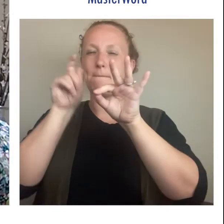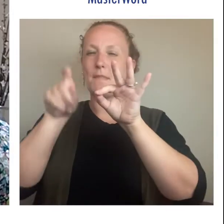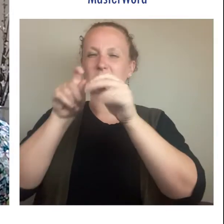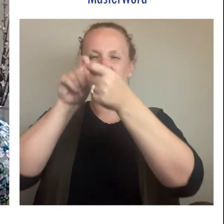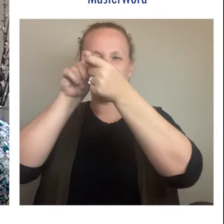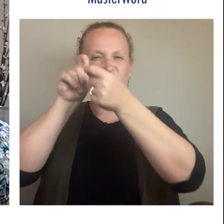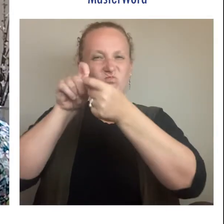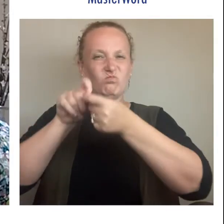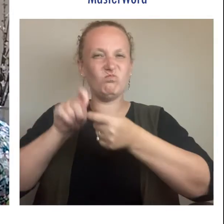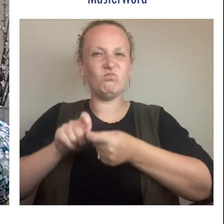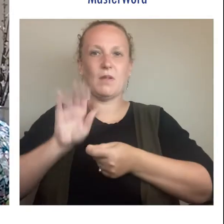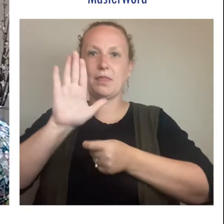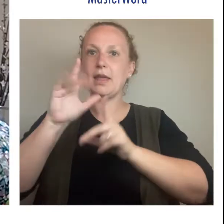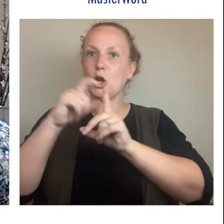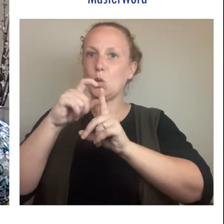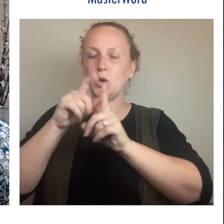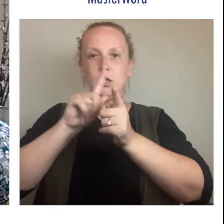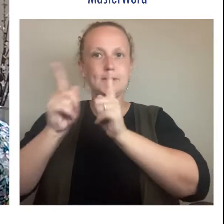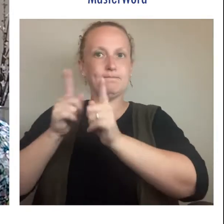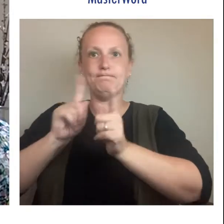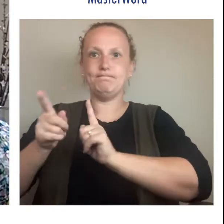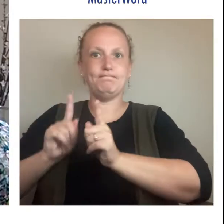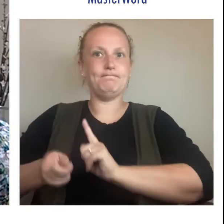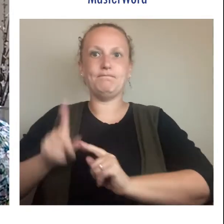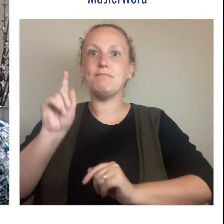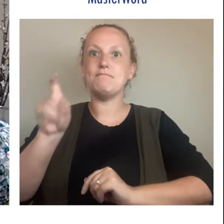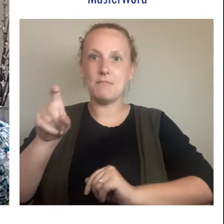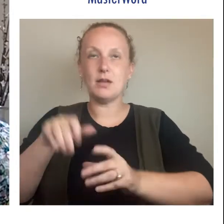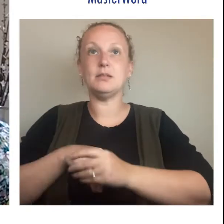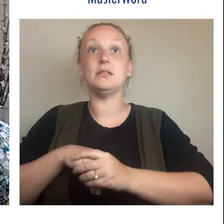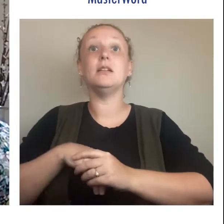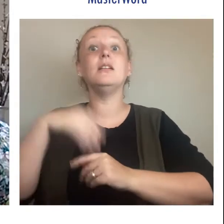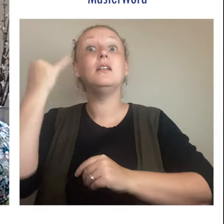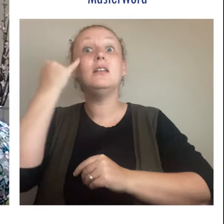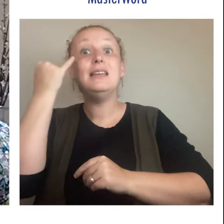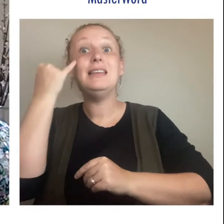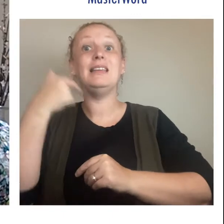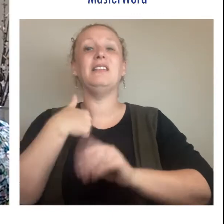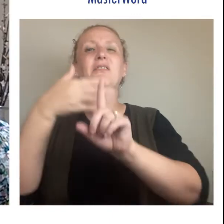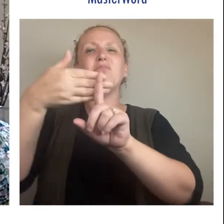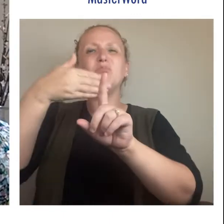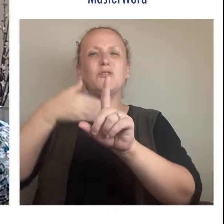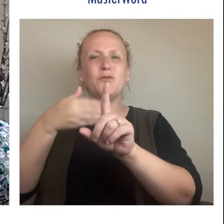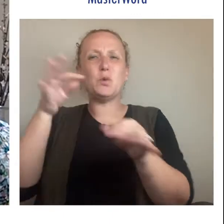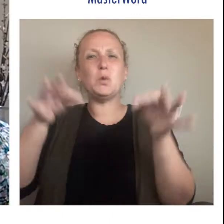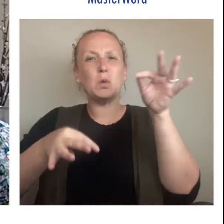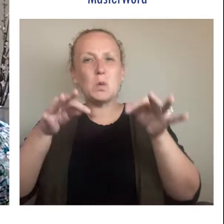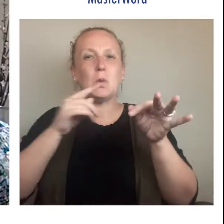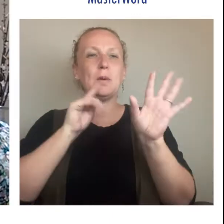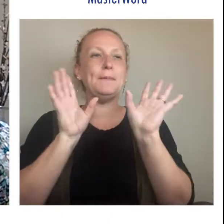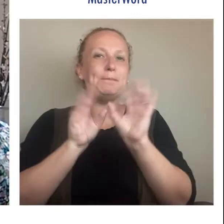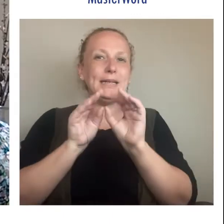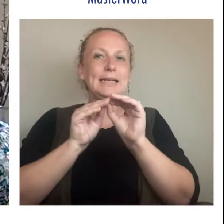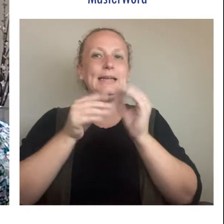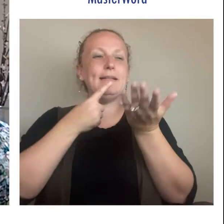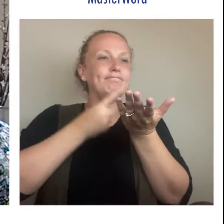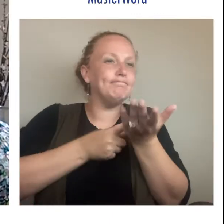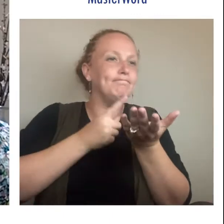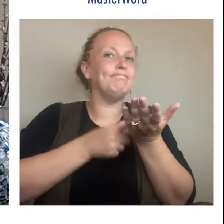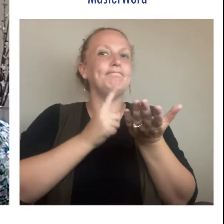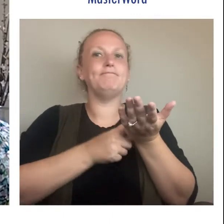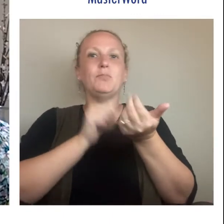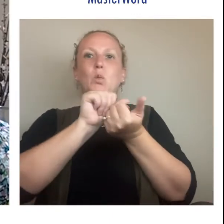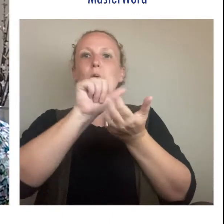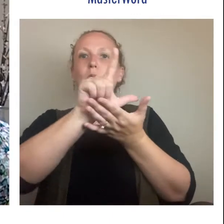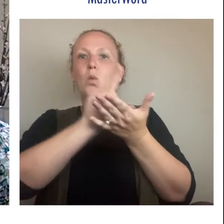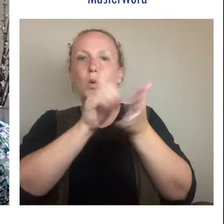giving informal consultation or learning facts, that you don't need